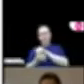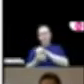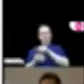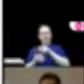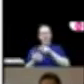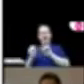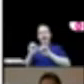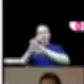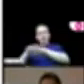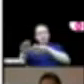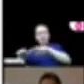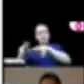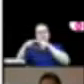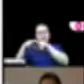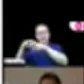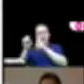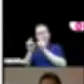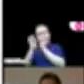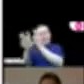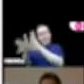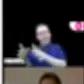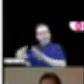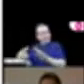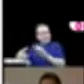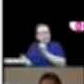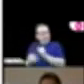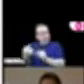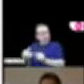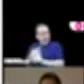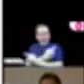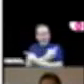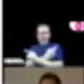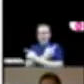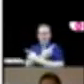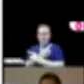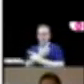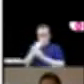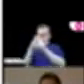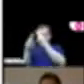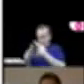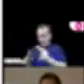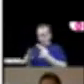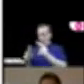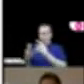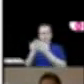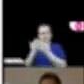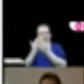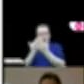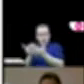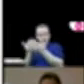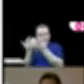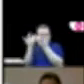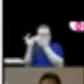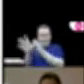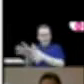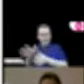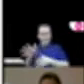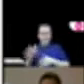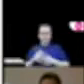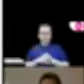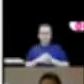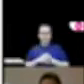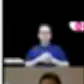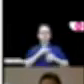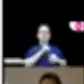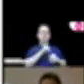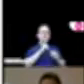kids running away, how they have left their homes, leaving their studies. If you meet a woman from